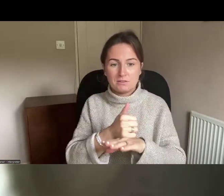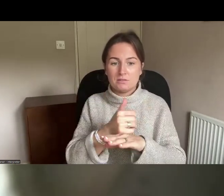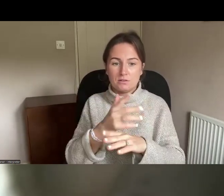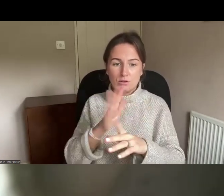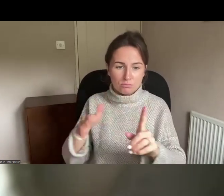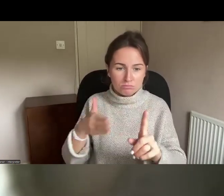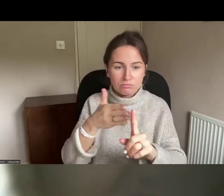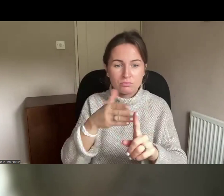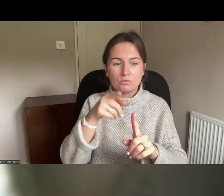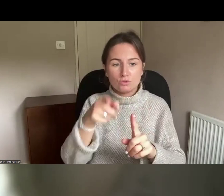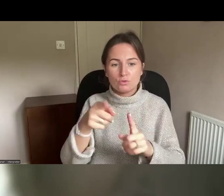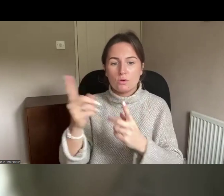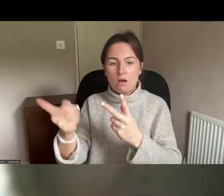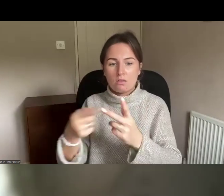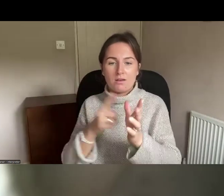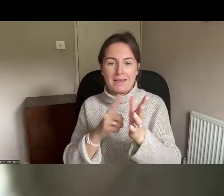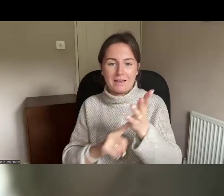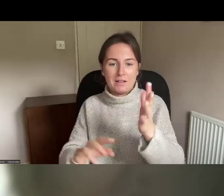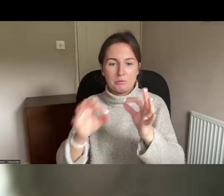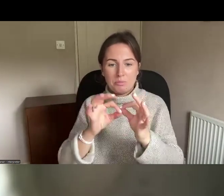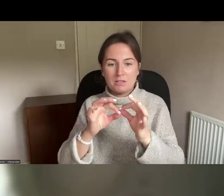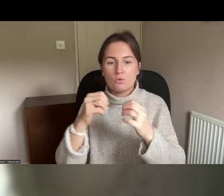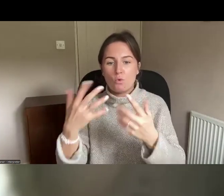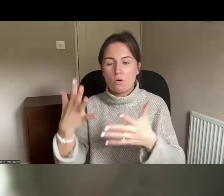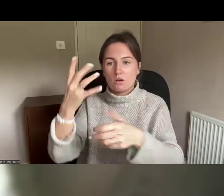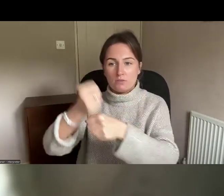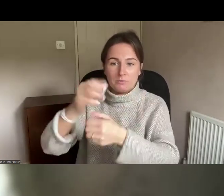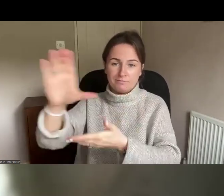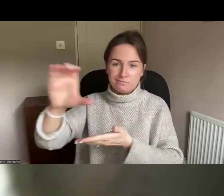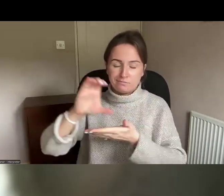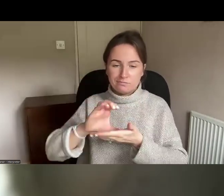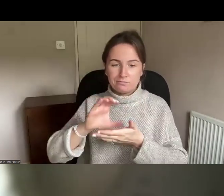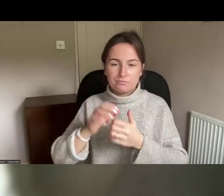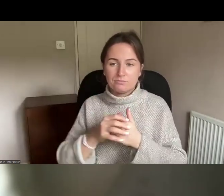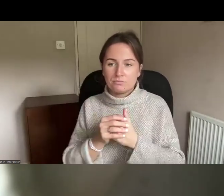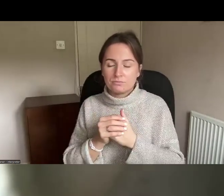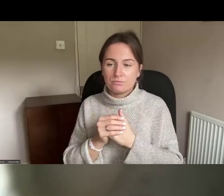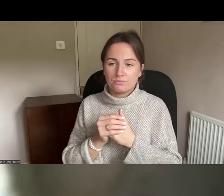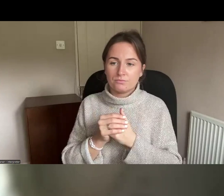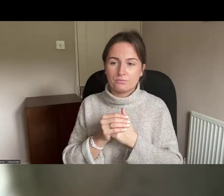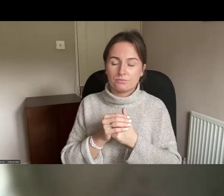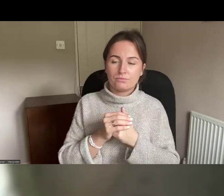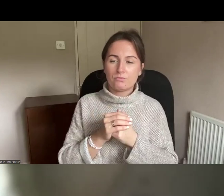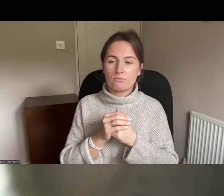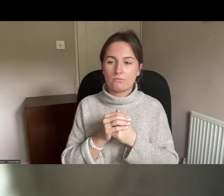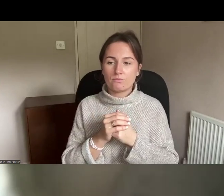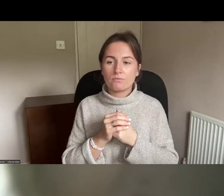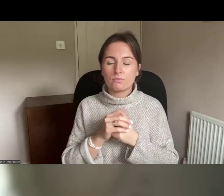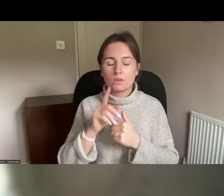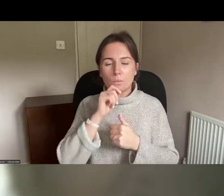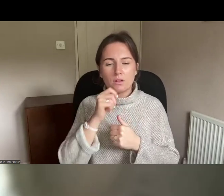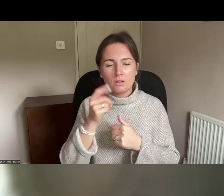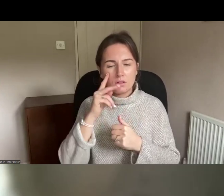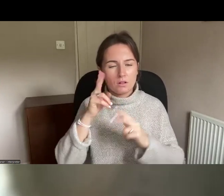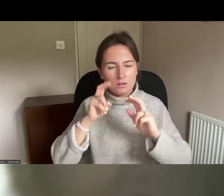So what could we use the tool for to help showcase other funding streams potentially? And I'll come to that a bit later